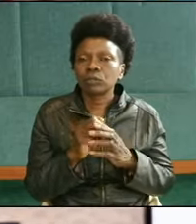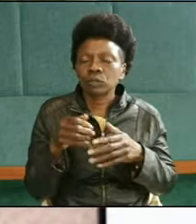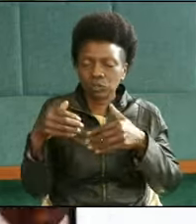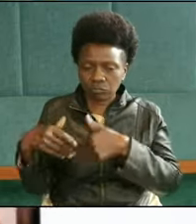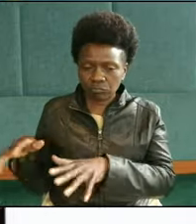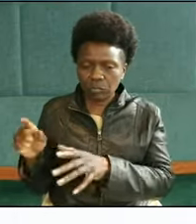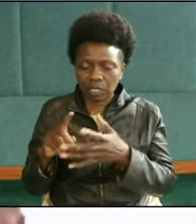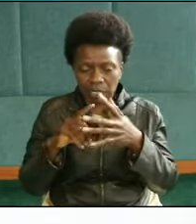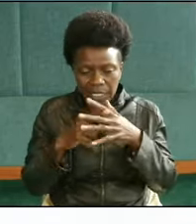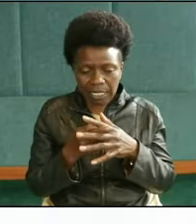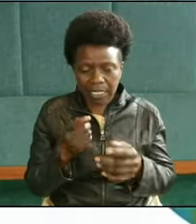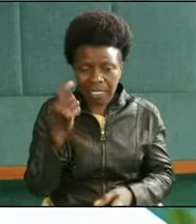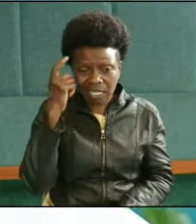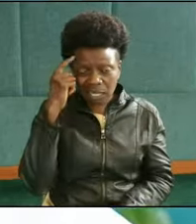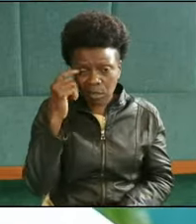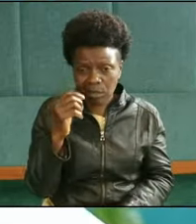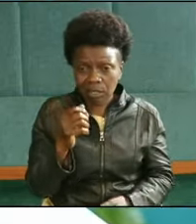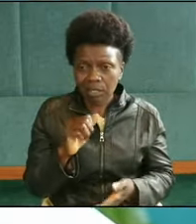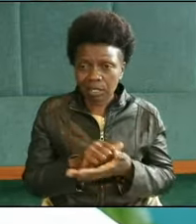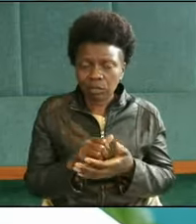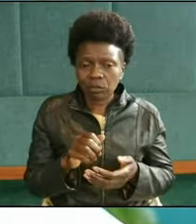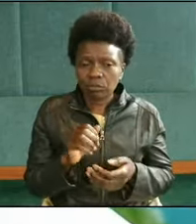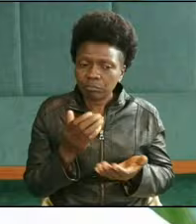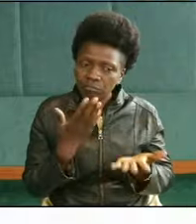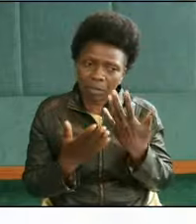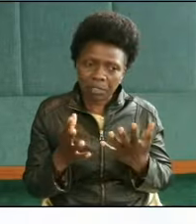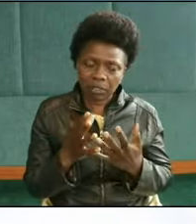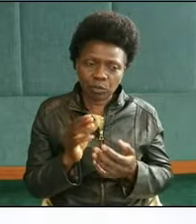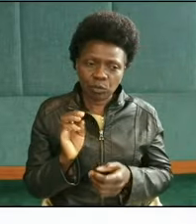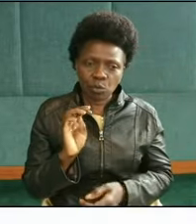they started thinking that we can go and